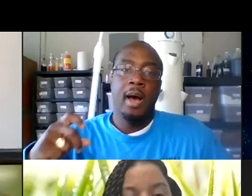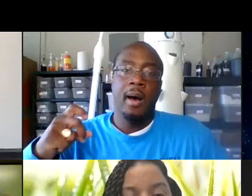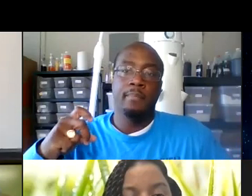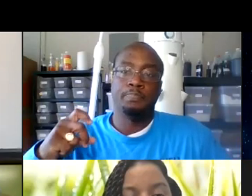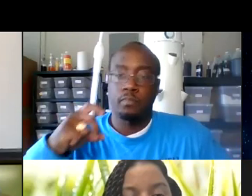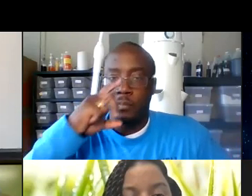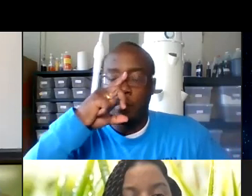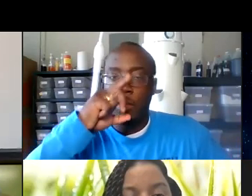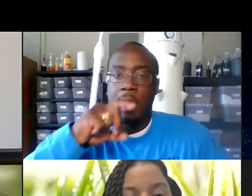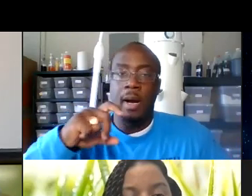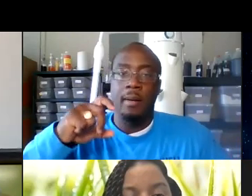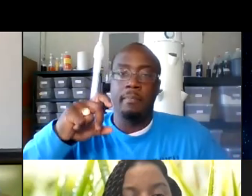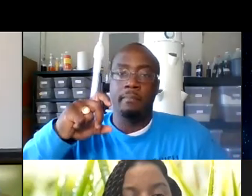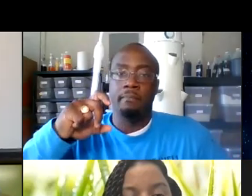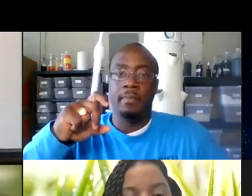School's